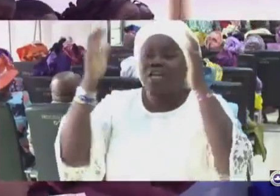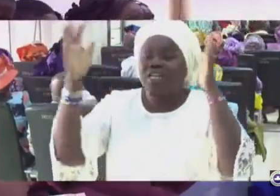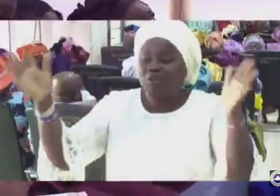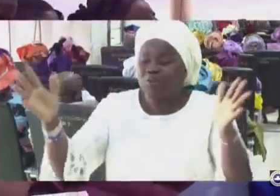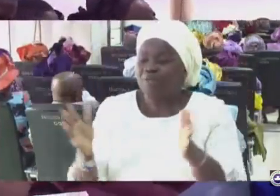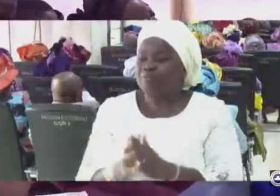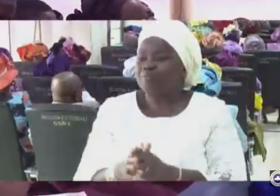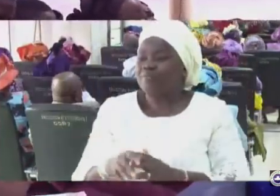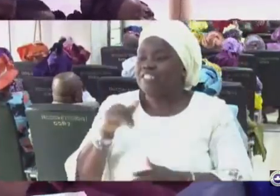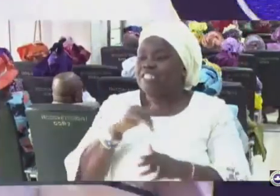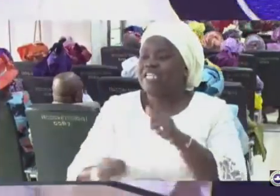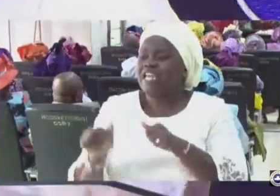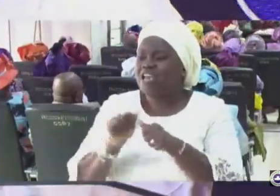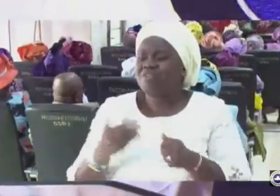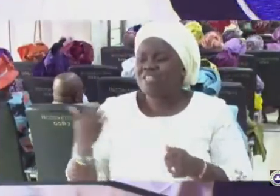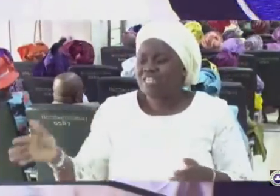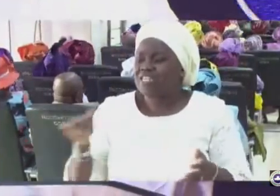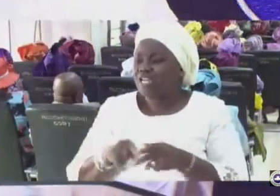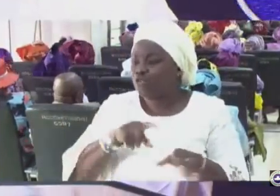In everything you do,